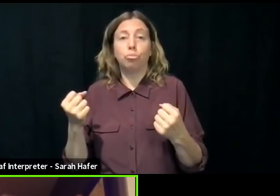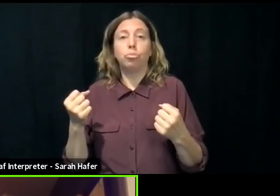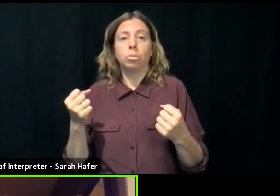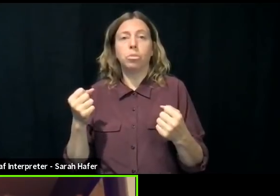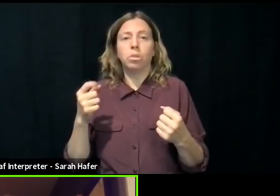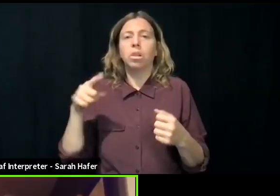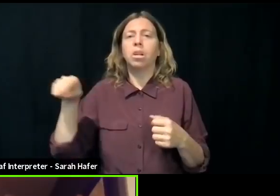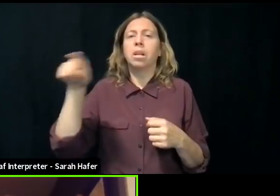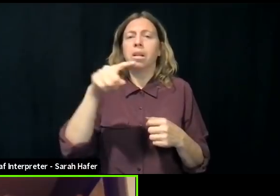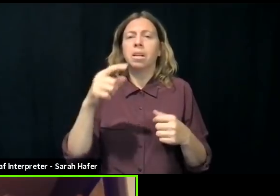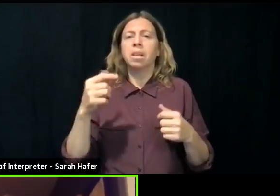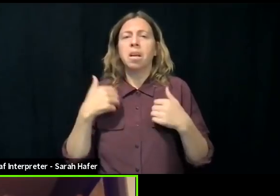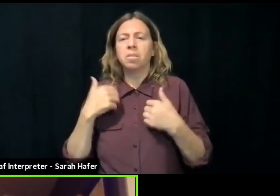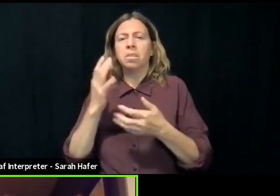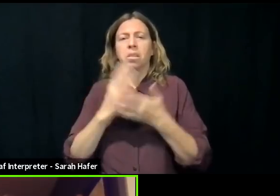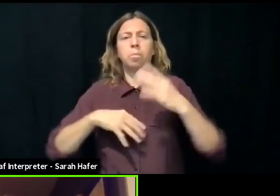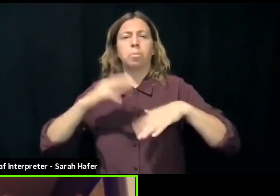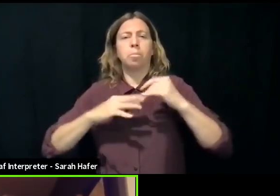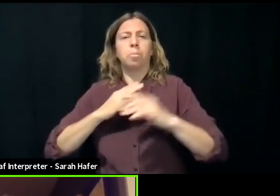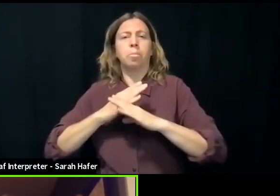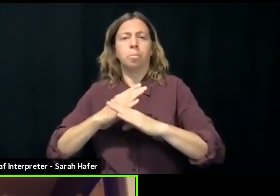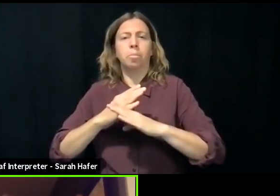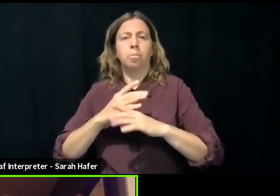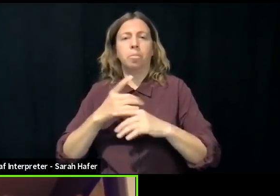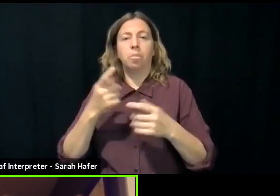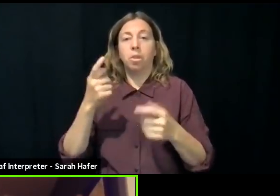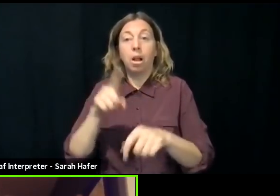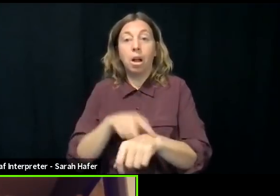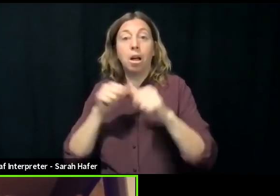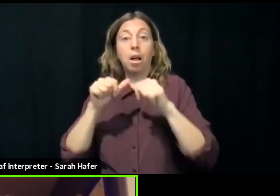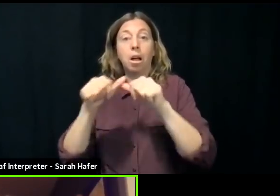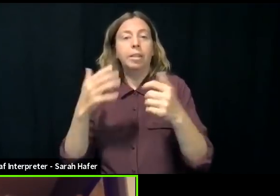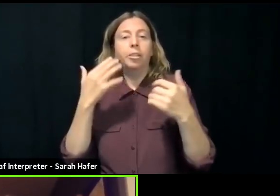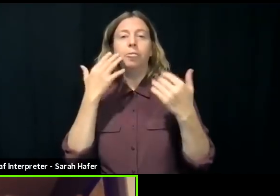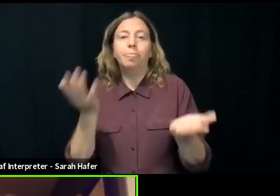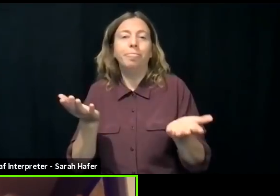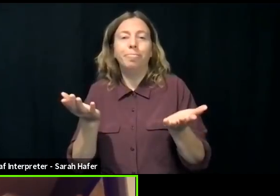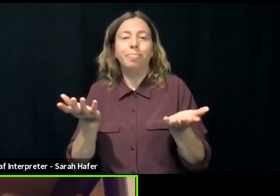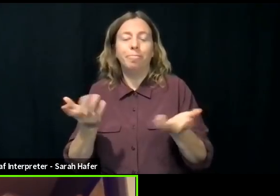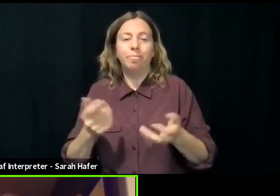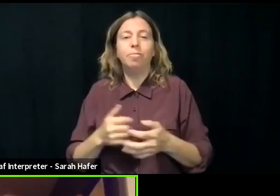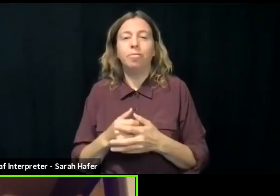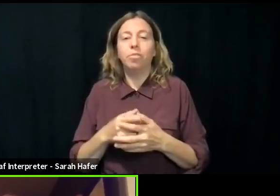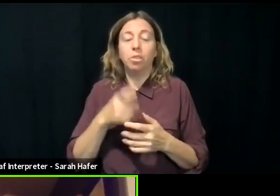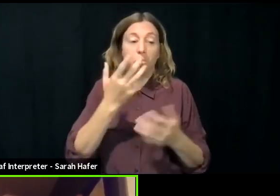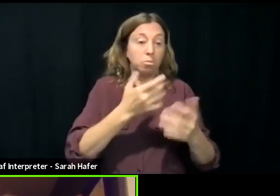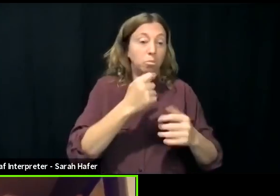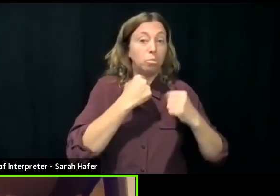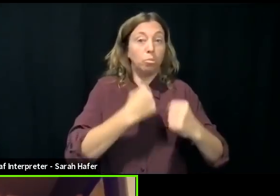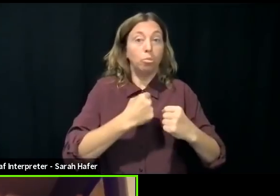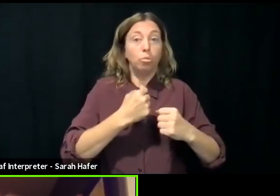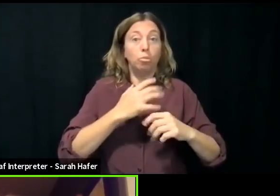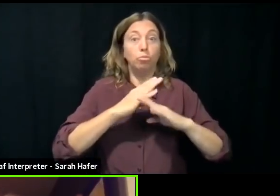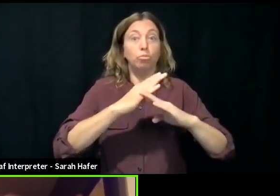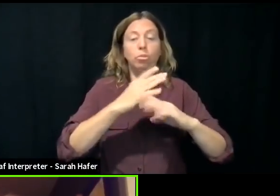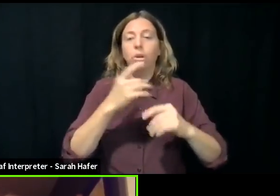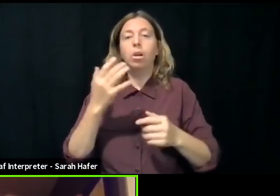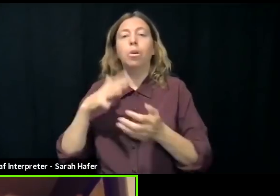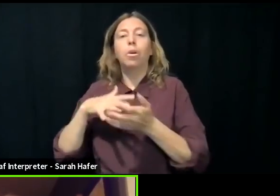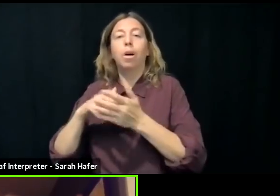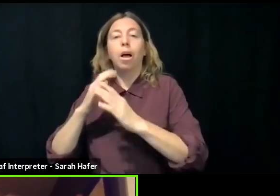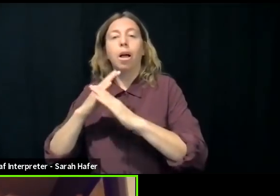is. We don't know how that immunity will protect against variants that are emerging now, but we do have evidence for the vaccines. Vaccines